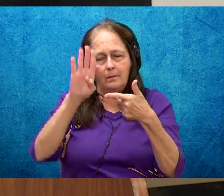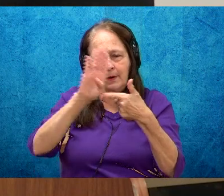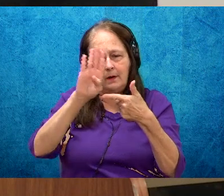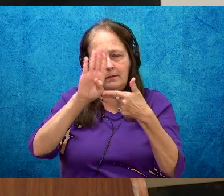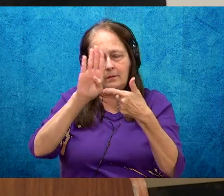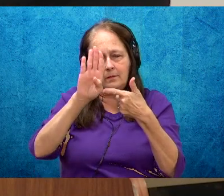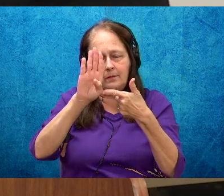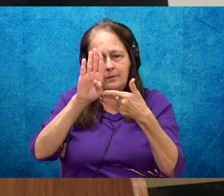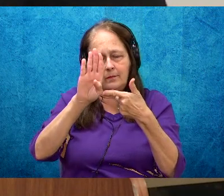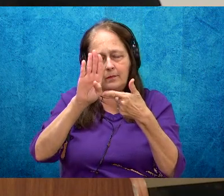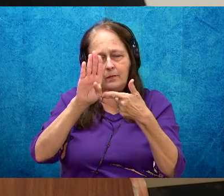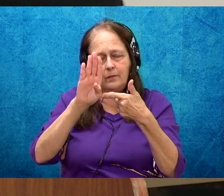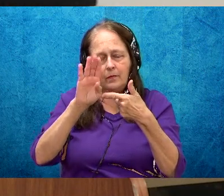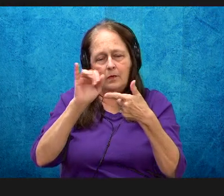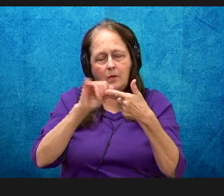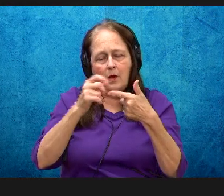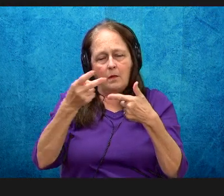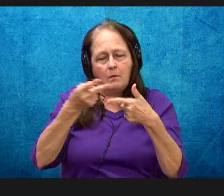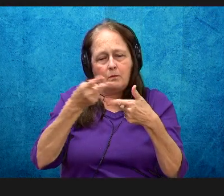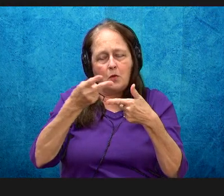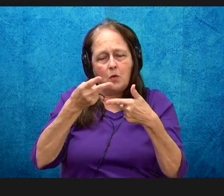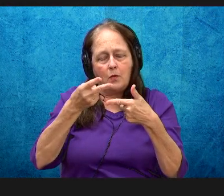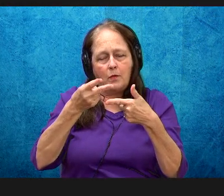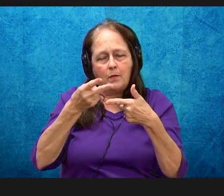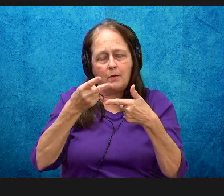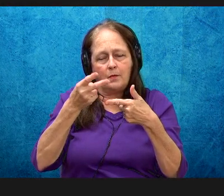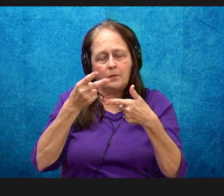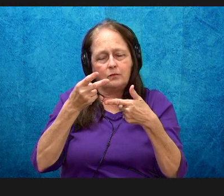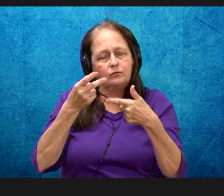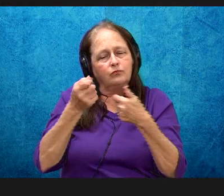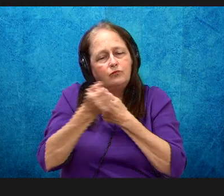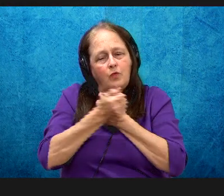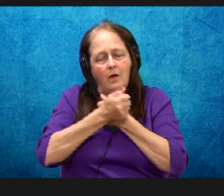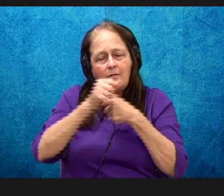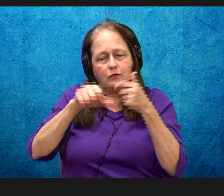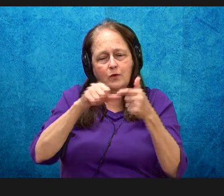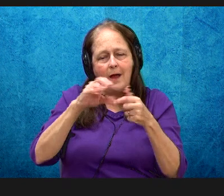B, the couple loves each other and their family?